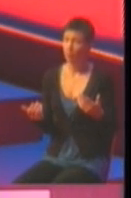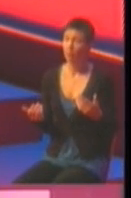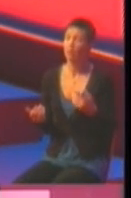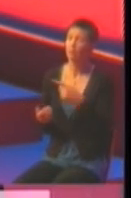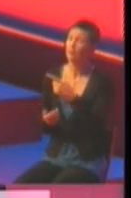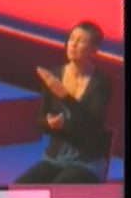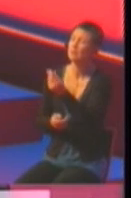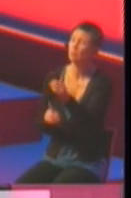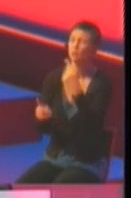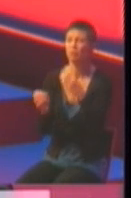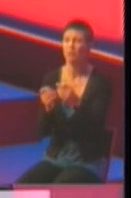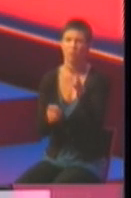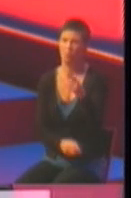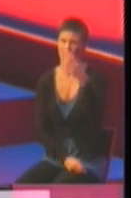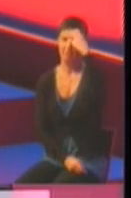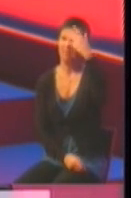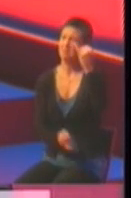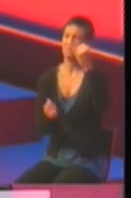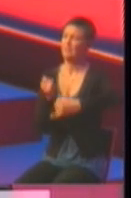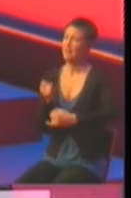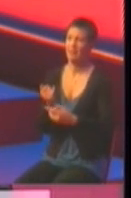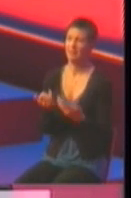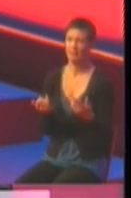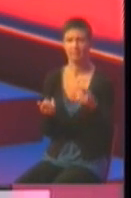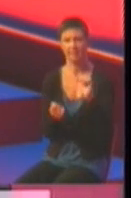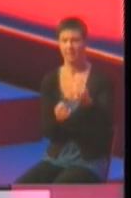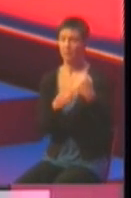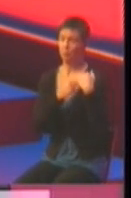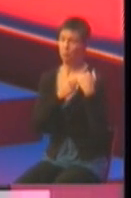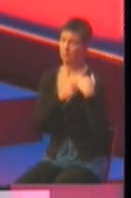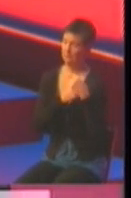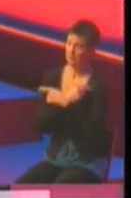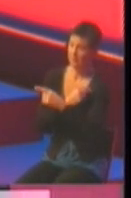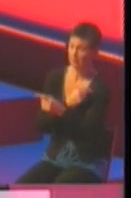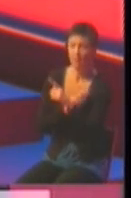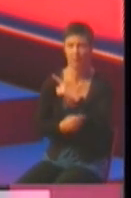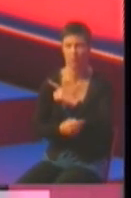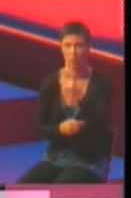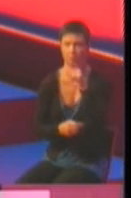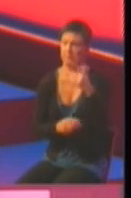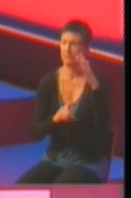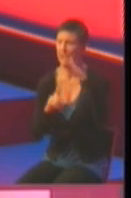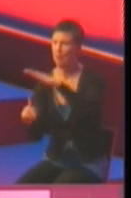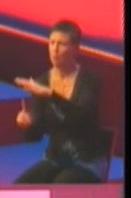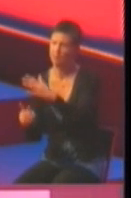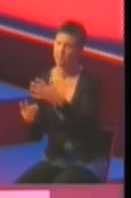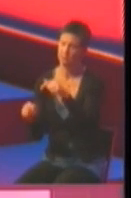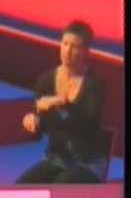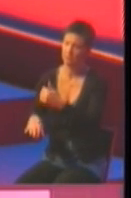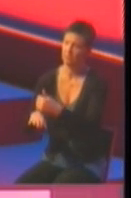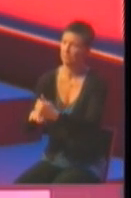But those who suggest that the government's failing in its duty because it has helicopters in